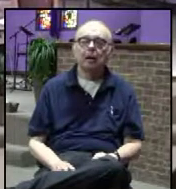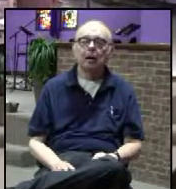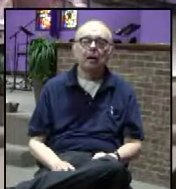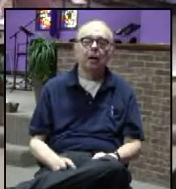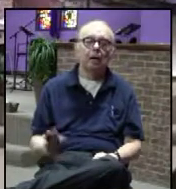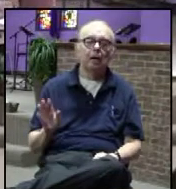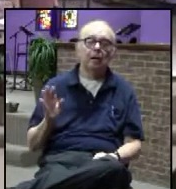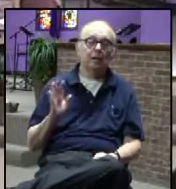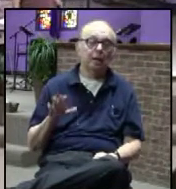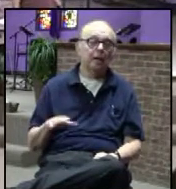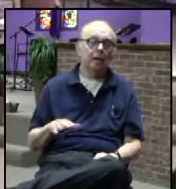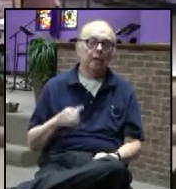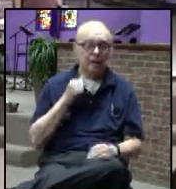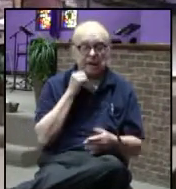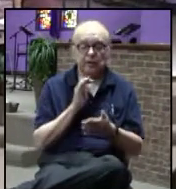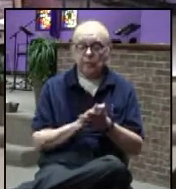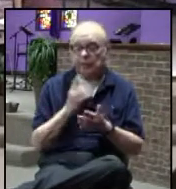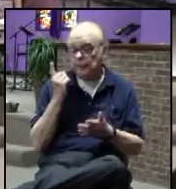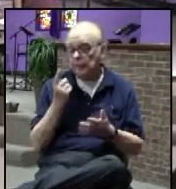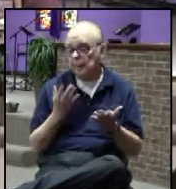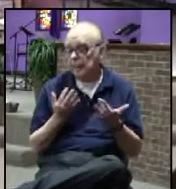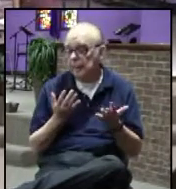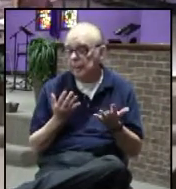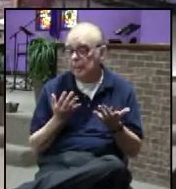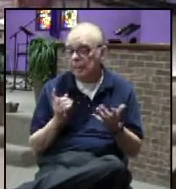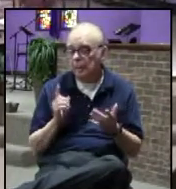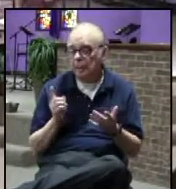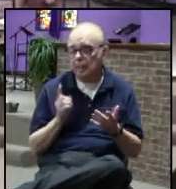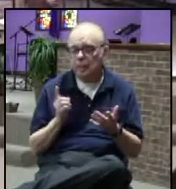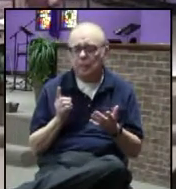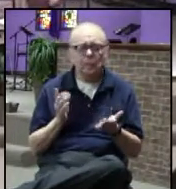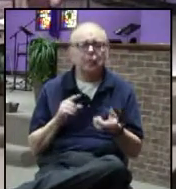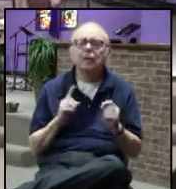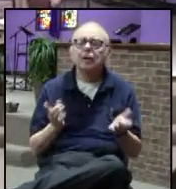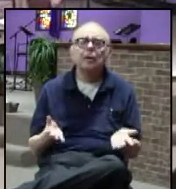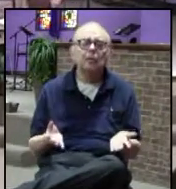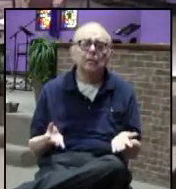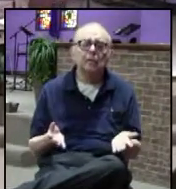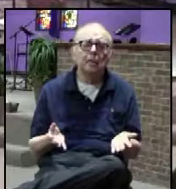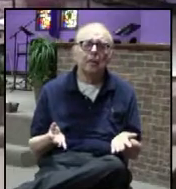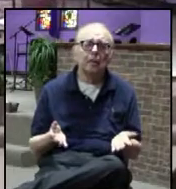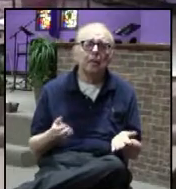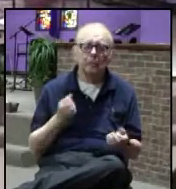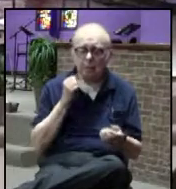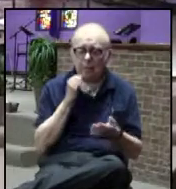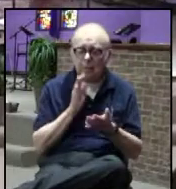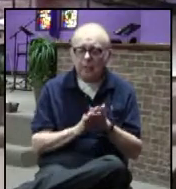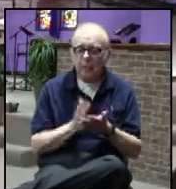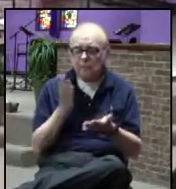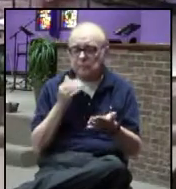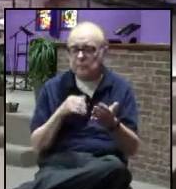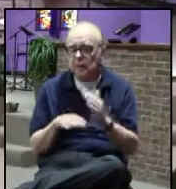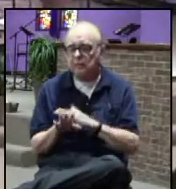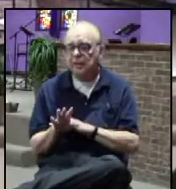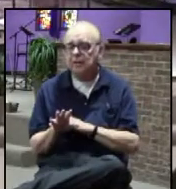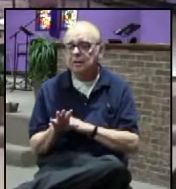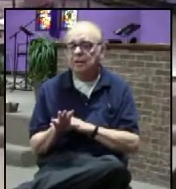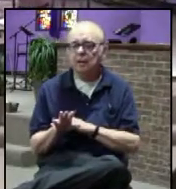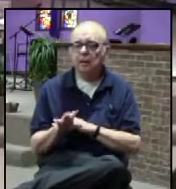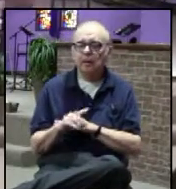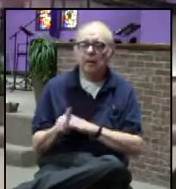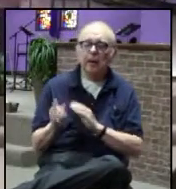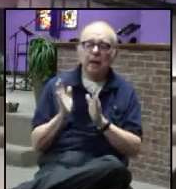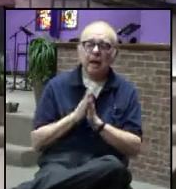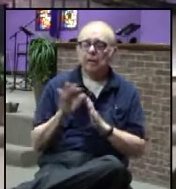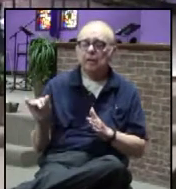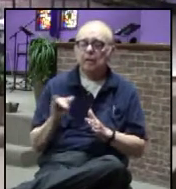And his wife thought, well, hold on, man, where's he at? And she comes in. They ask her